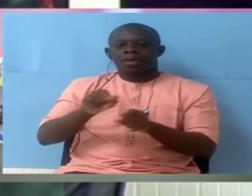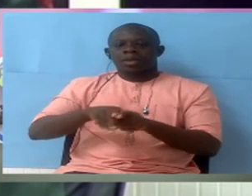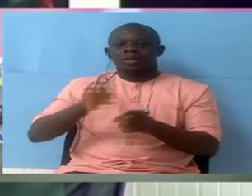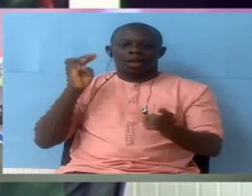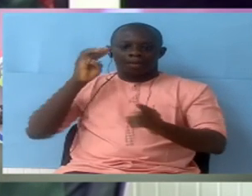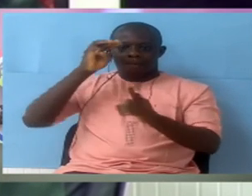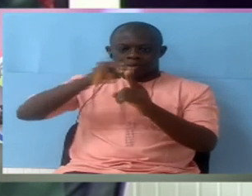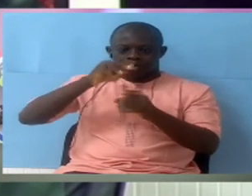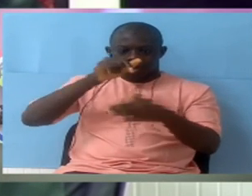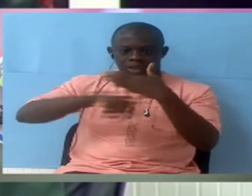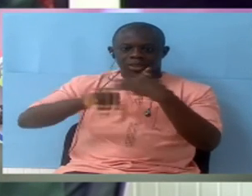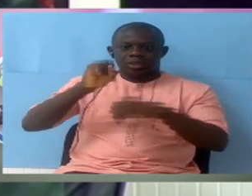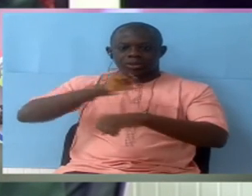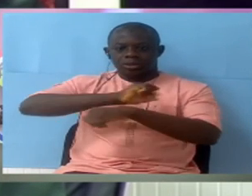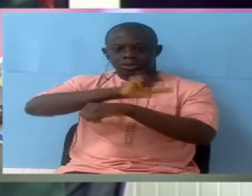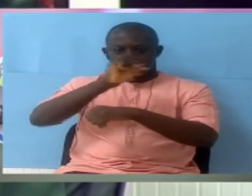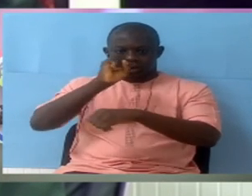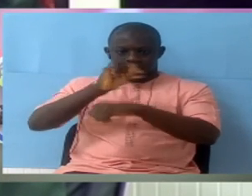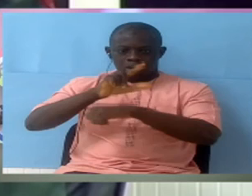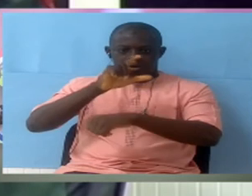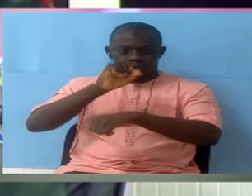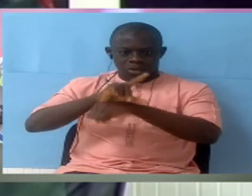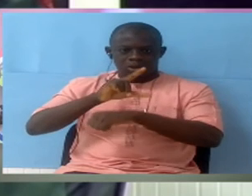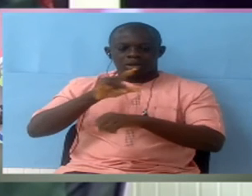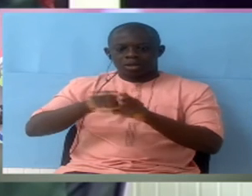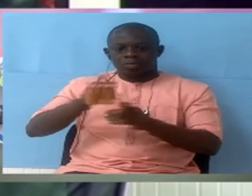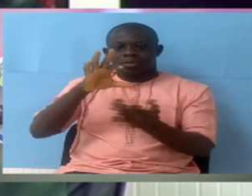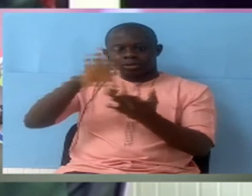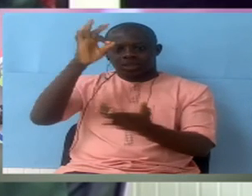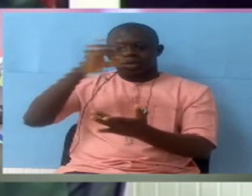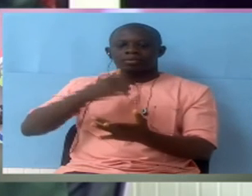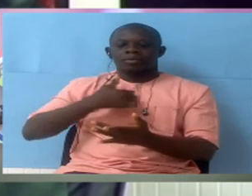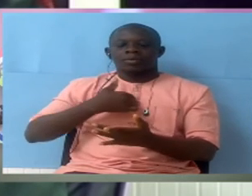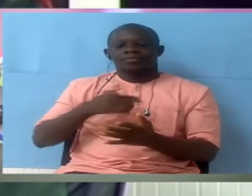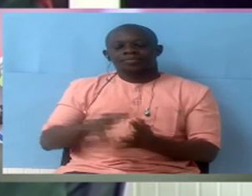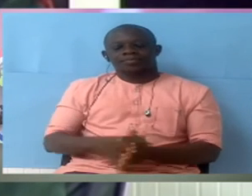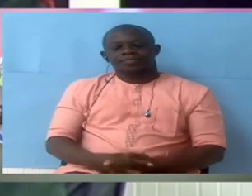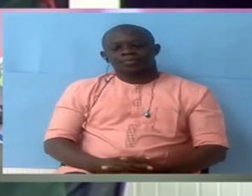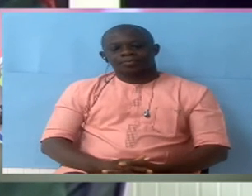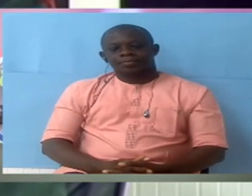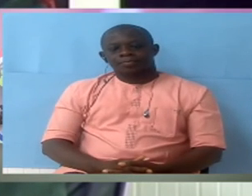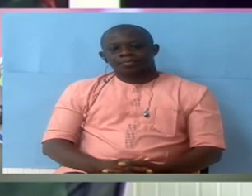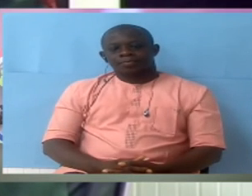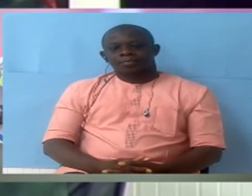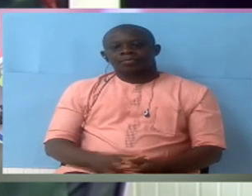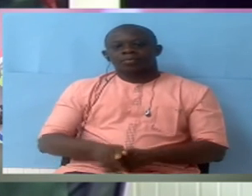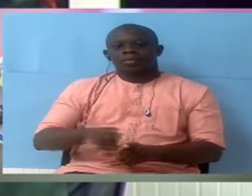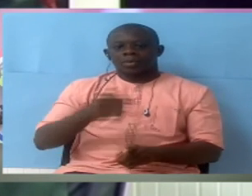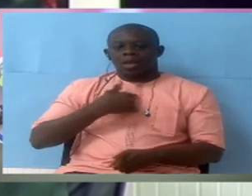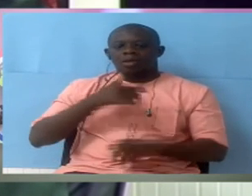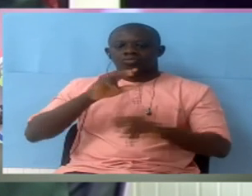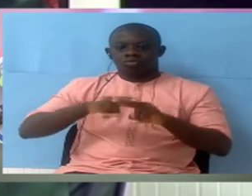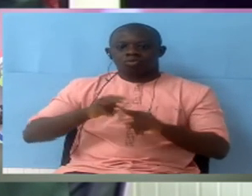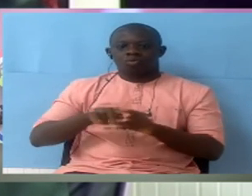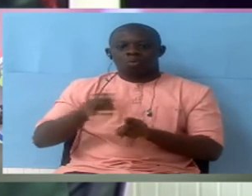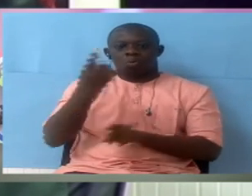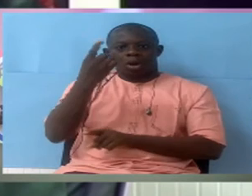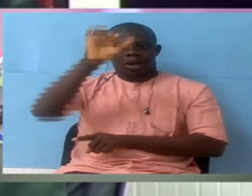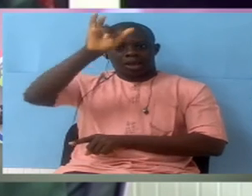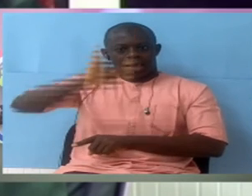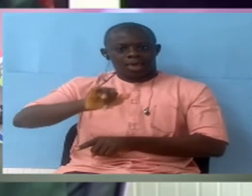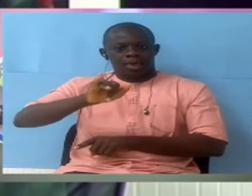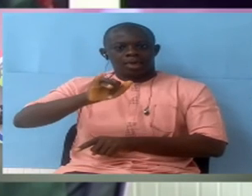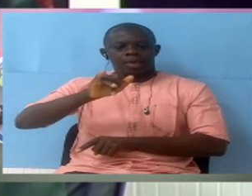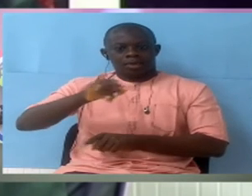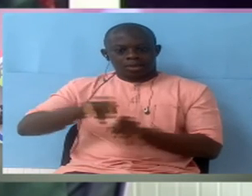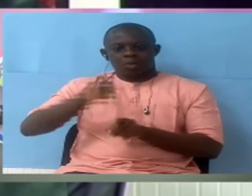ma tan pour ma dem tew ci ron bota heti adina ci rewi Sierra Leone. I served there for 1 year.